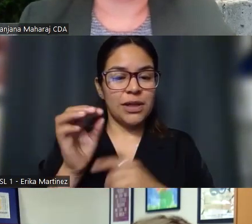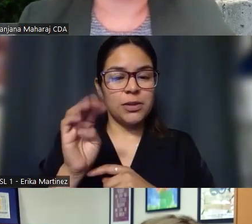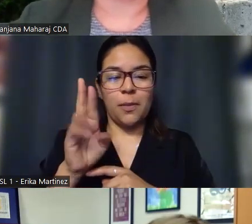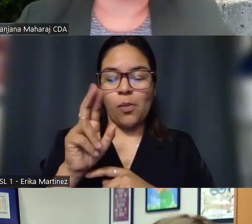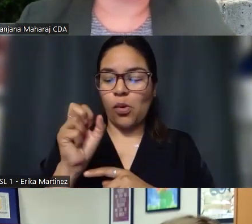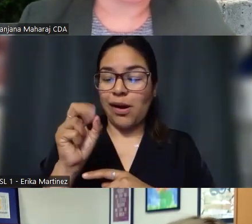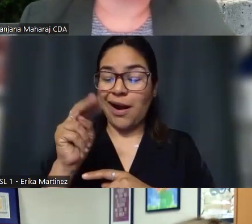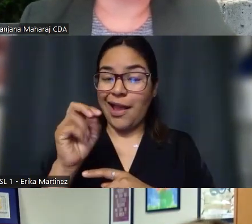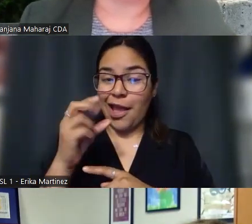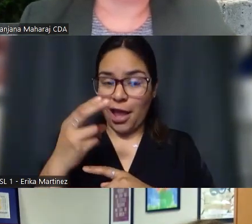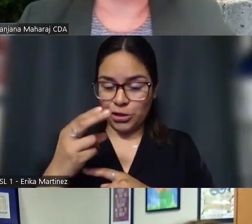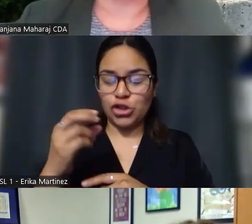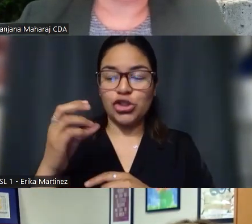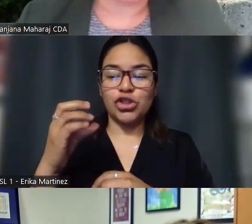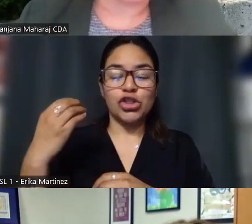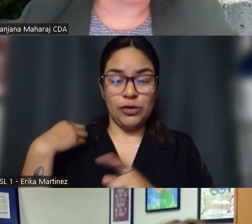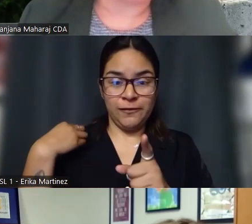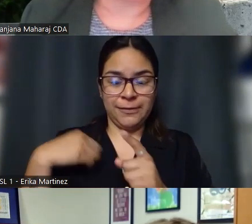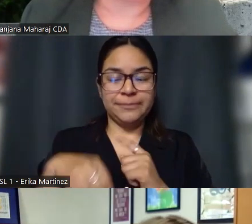chief at the California